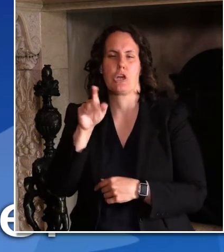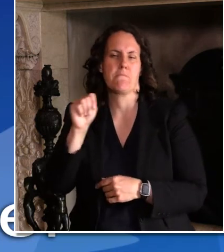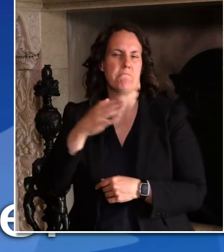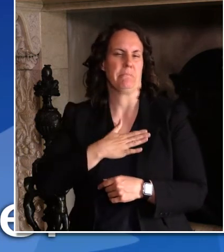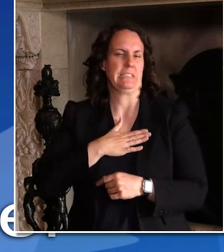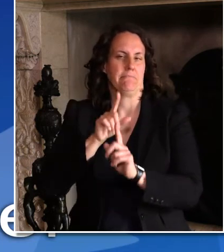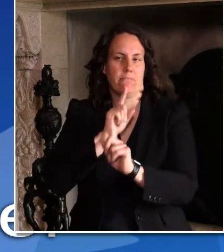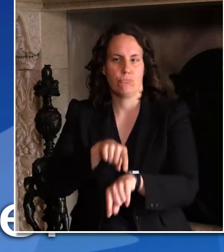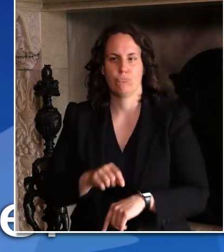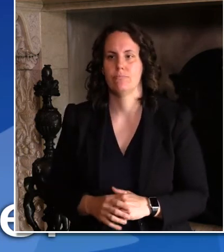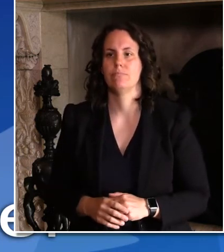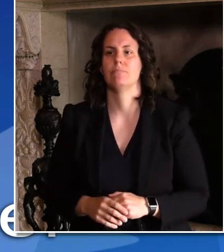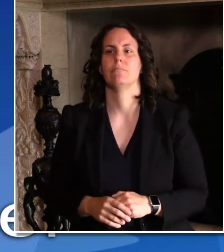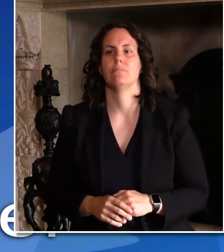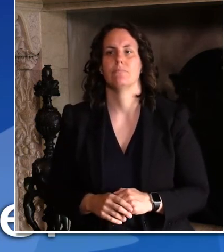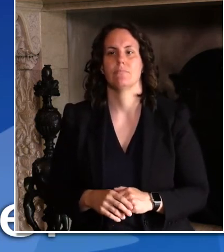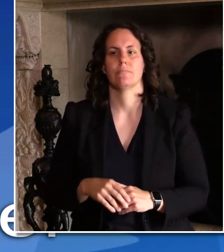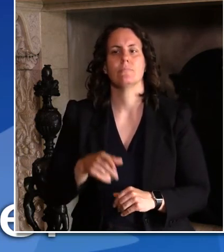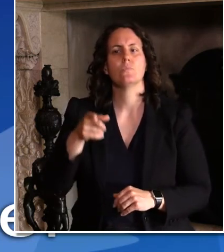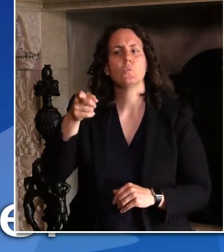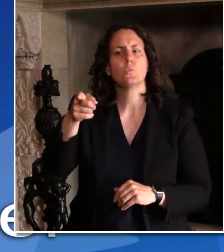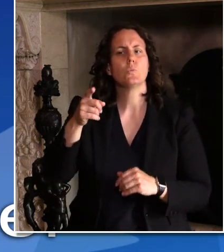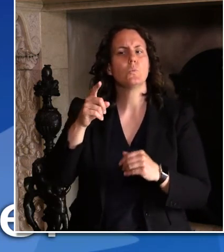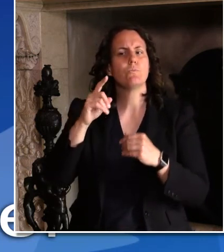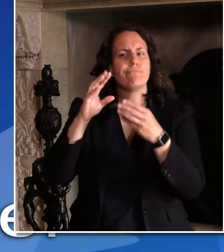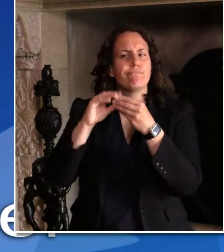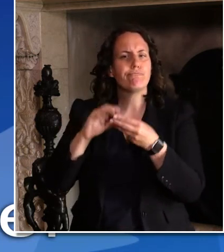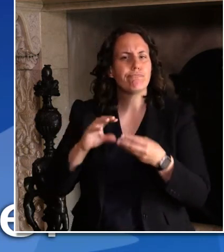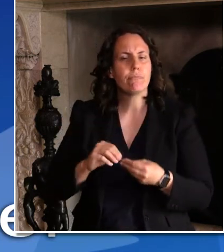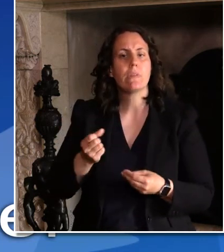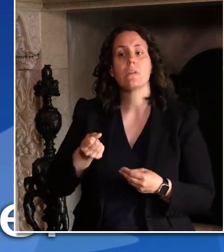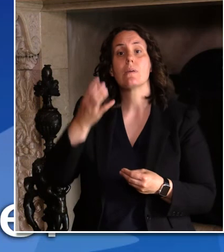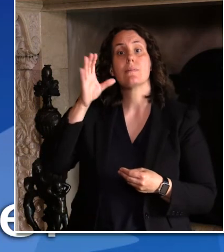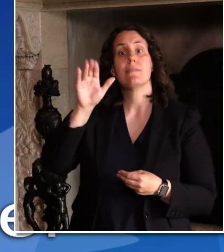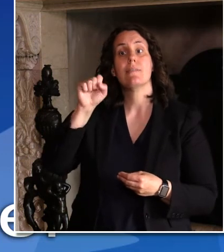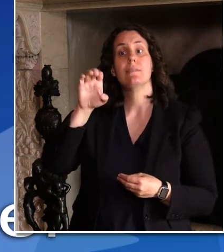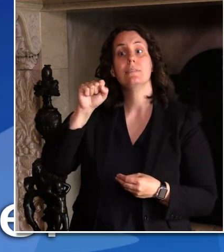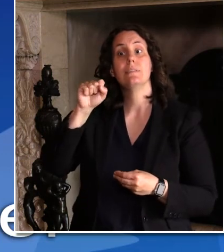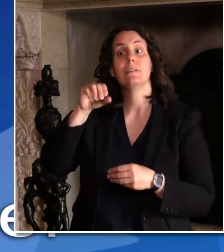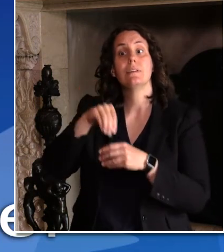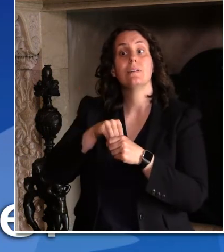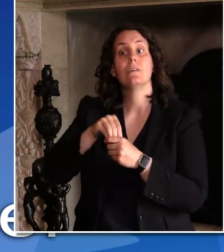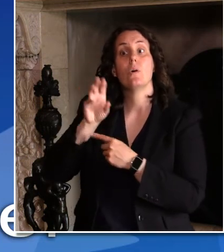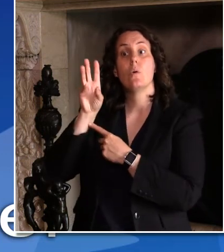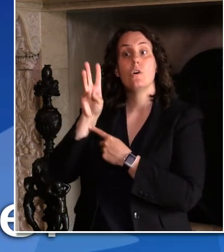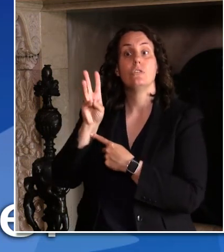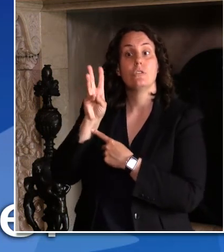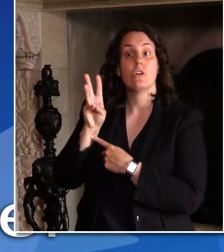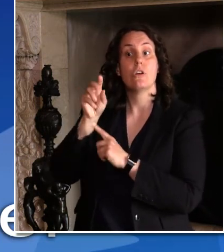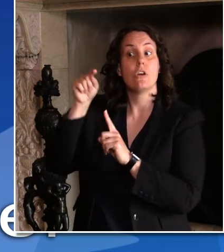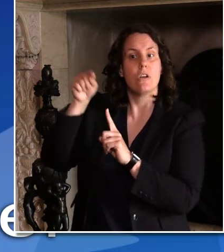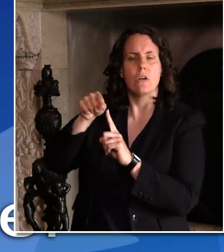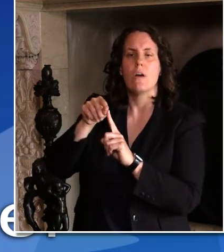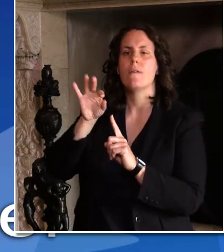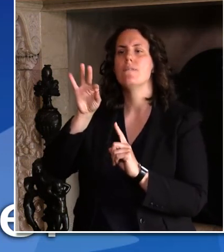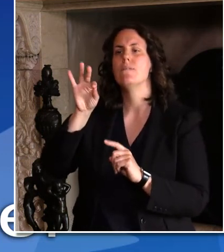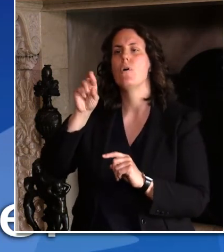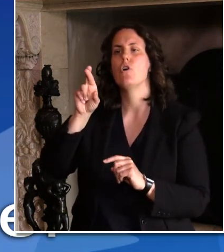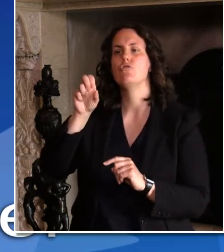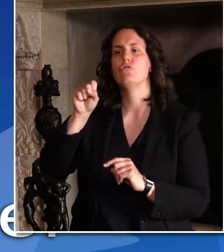confirmed cases here in our area in Forest County designated to a specific nursing